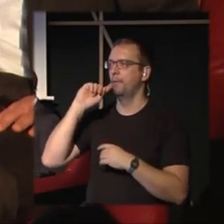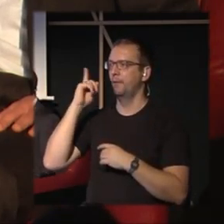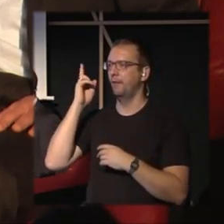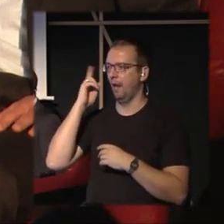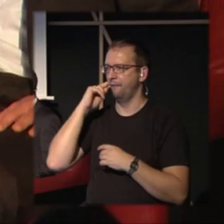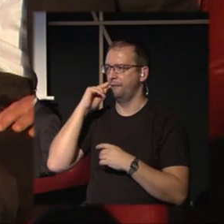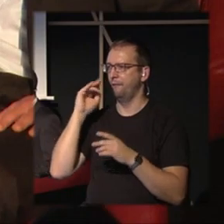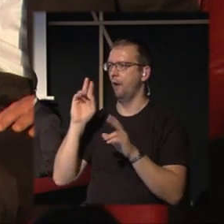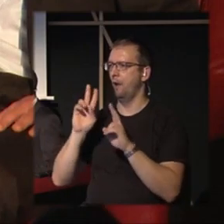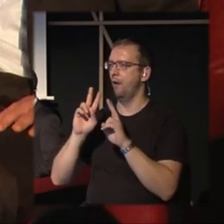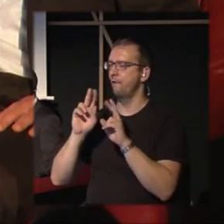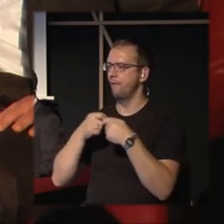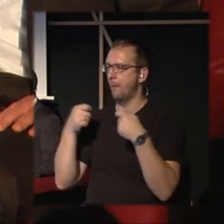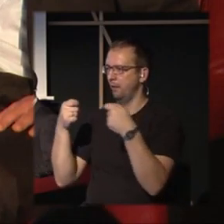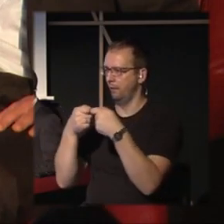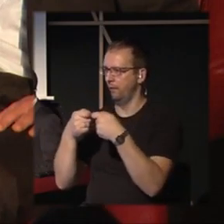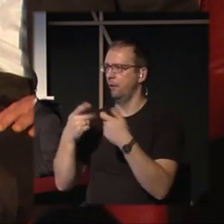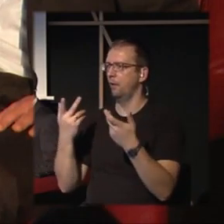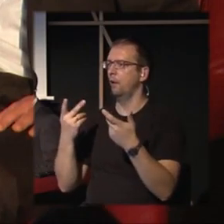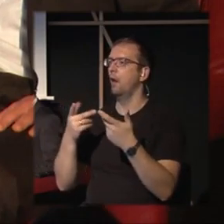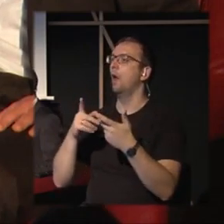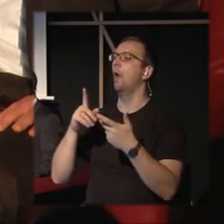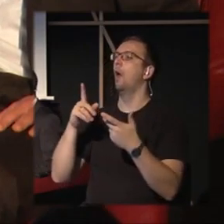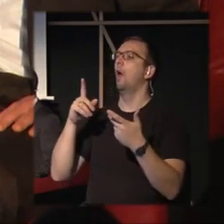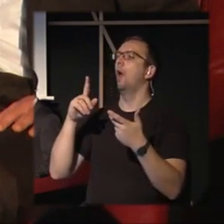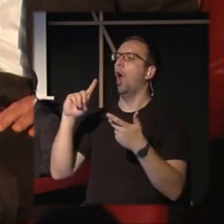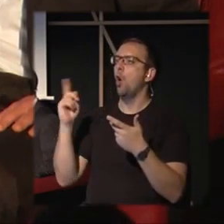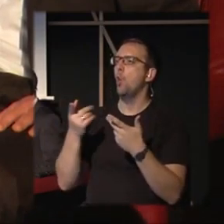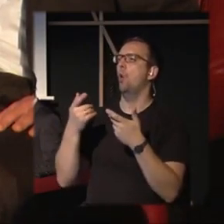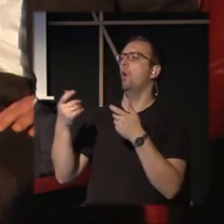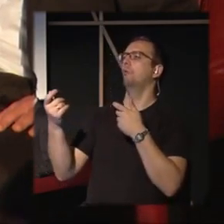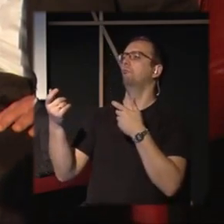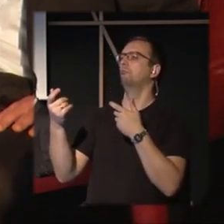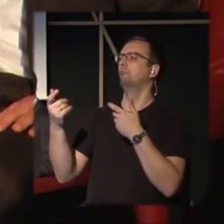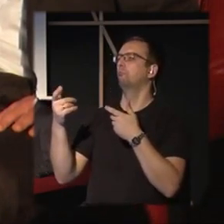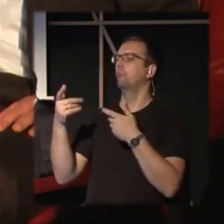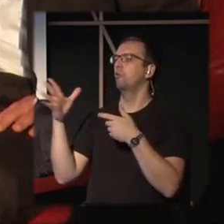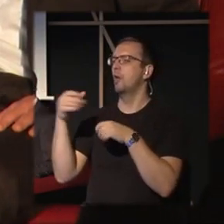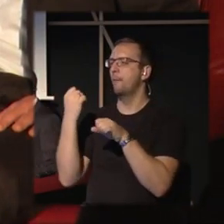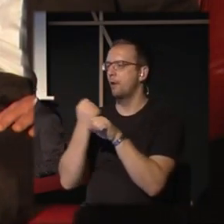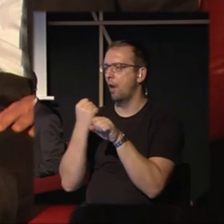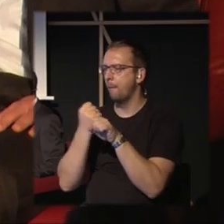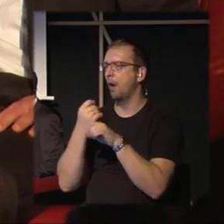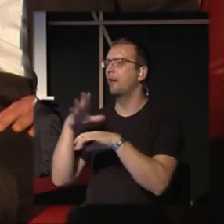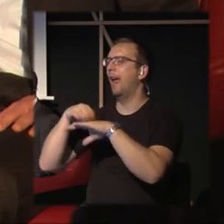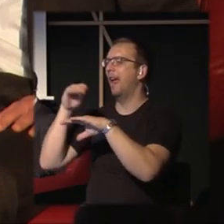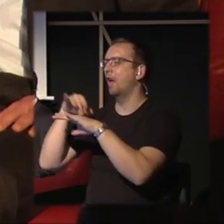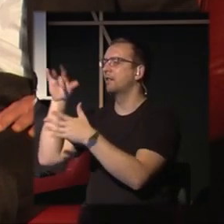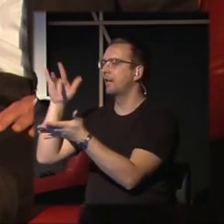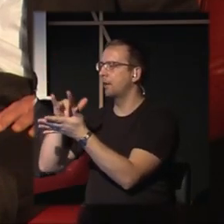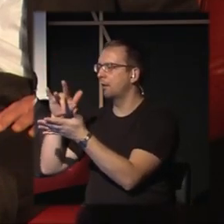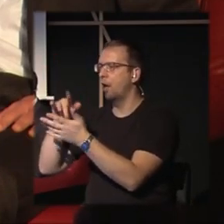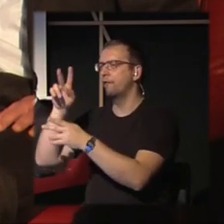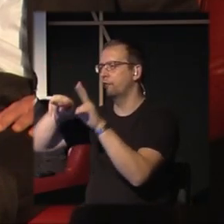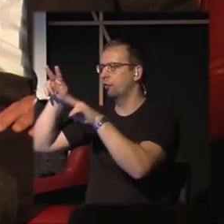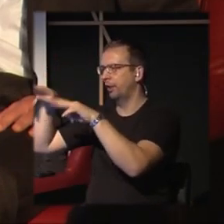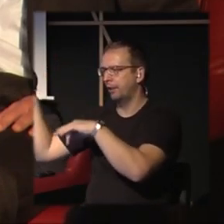a few centers for rehabilitation. There are usually visit Dinamo